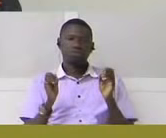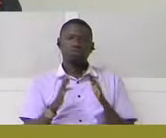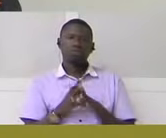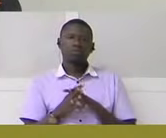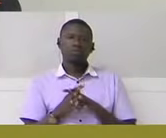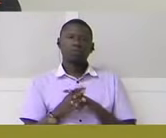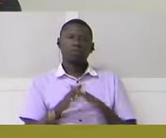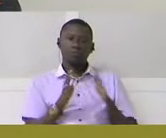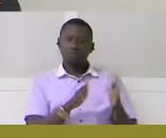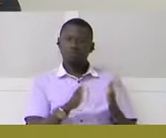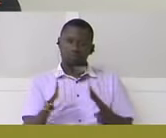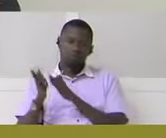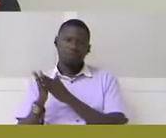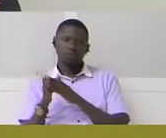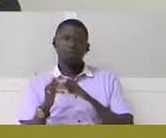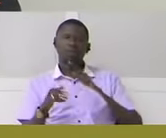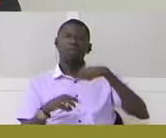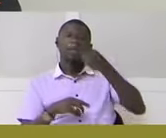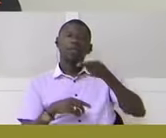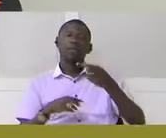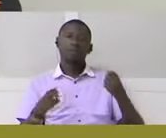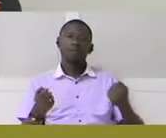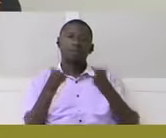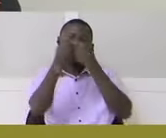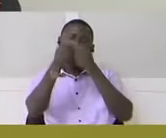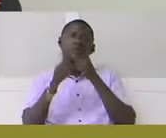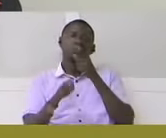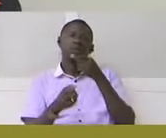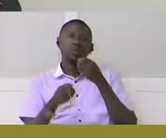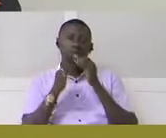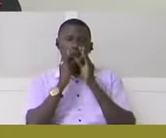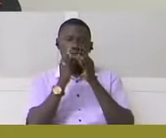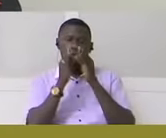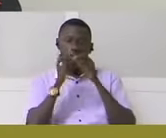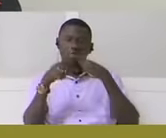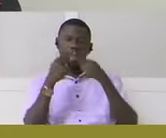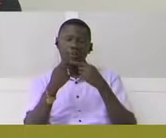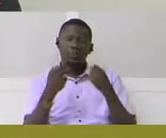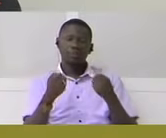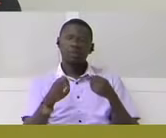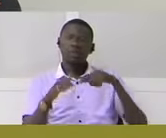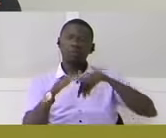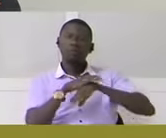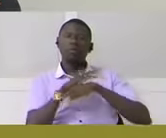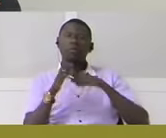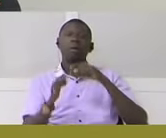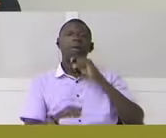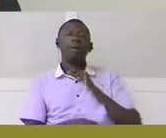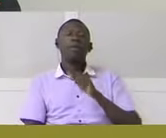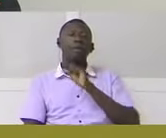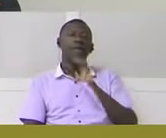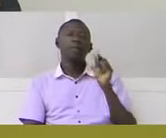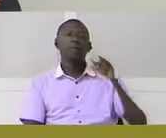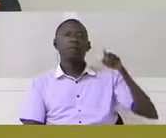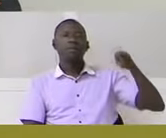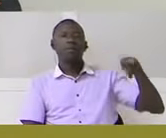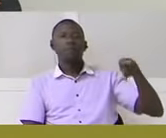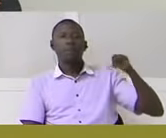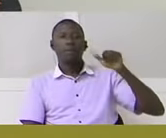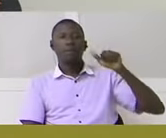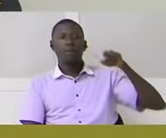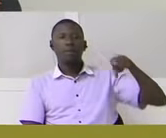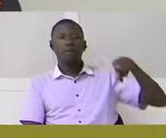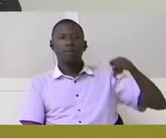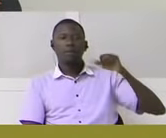Can we move on to the next accident? You mentioned an accident involving one Papa Chair. Yeah, that accident was an